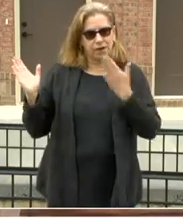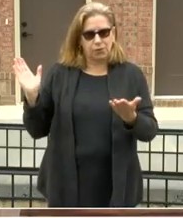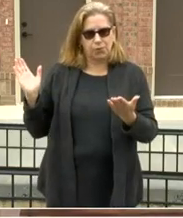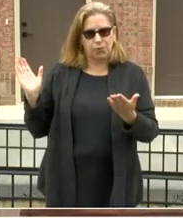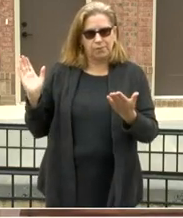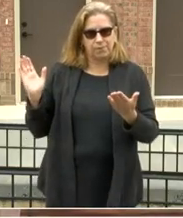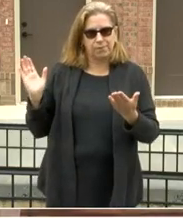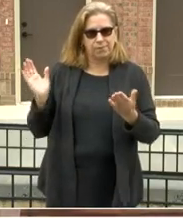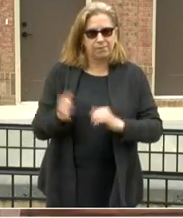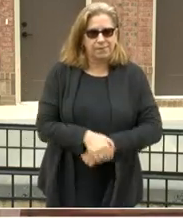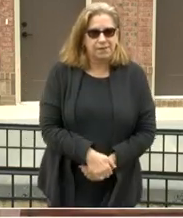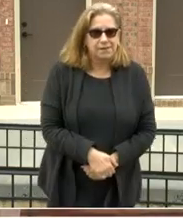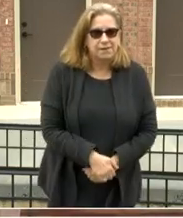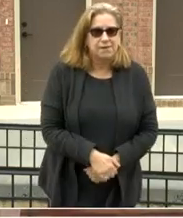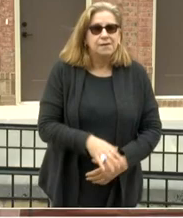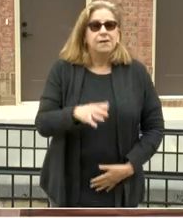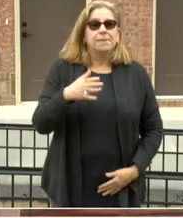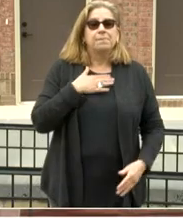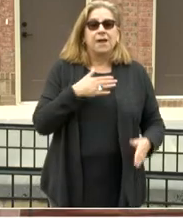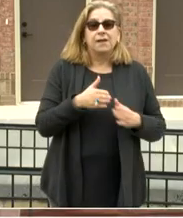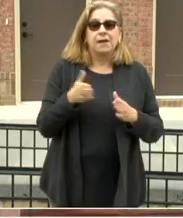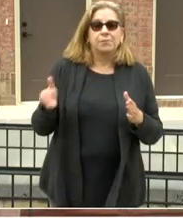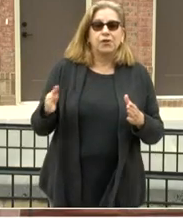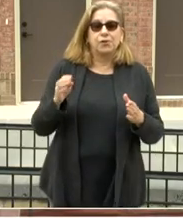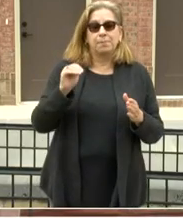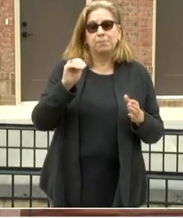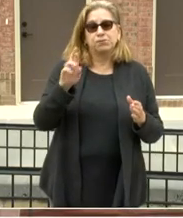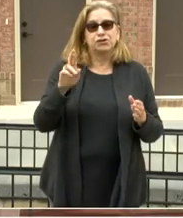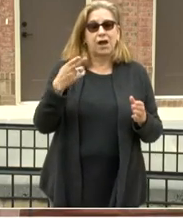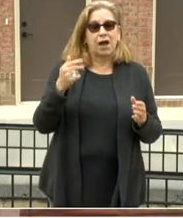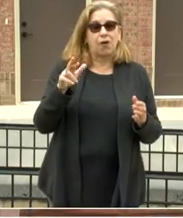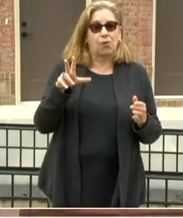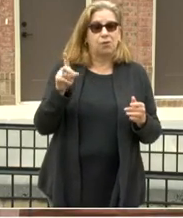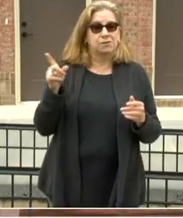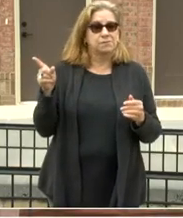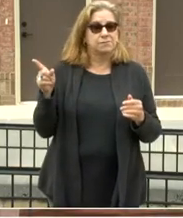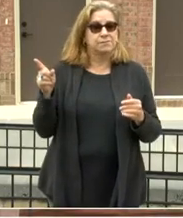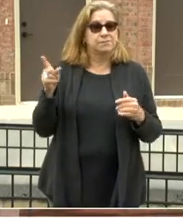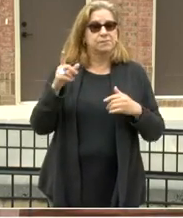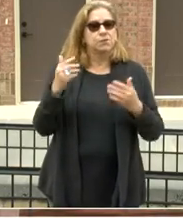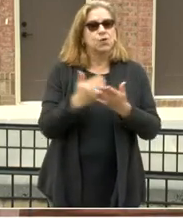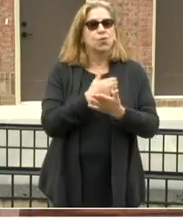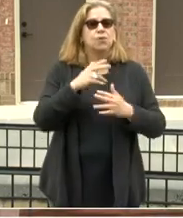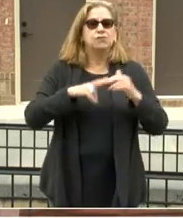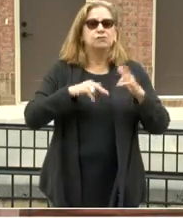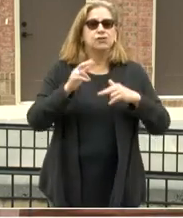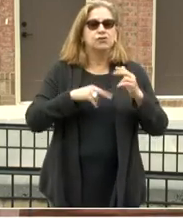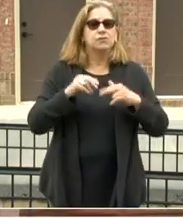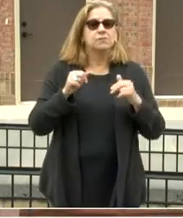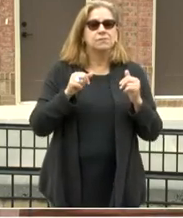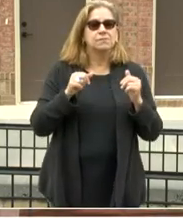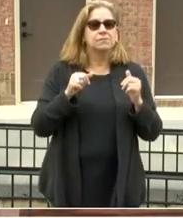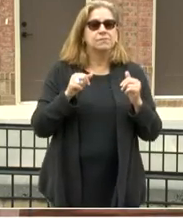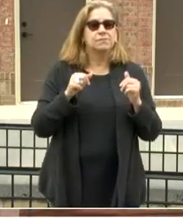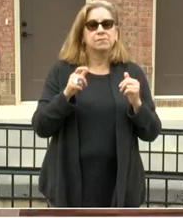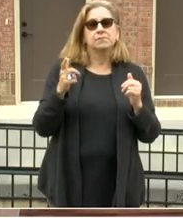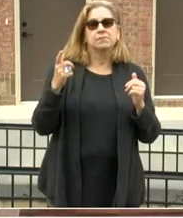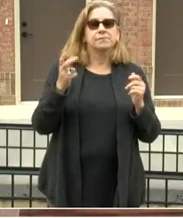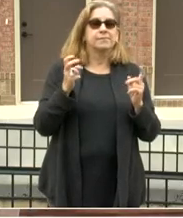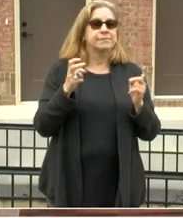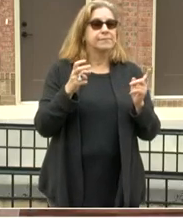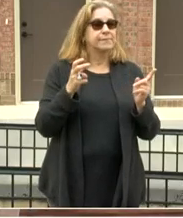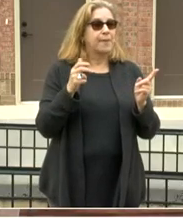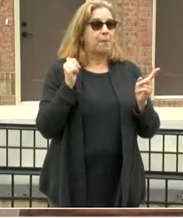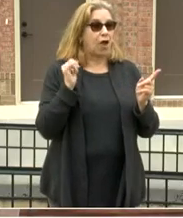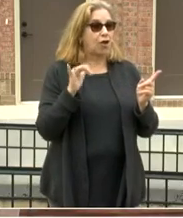Mr. Howard, it's tough when a new construction community shows up in your backyard, and we have worked together. He said, sure is. Do you